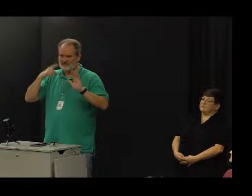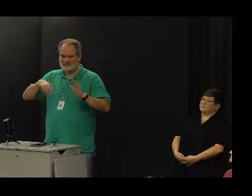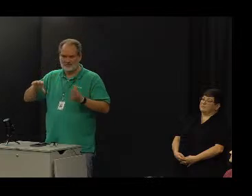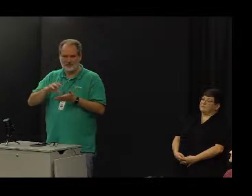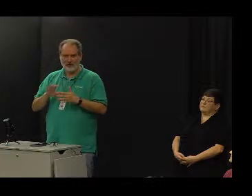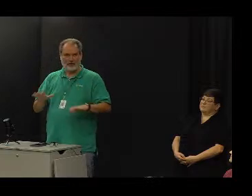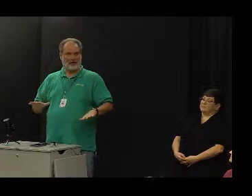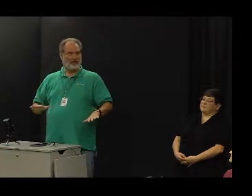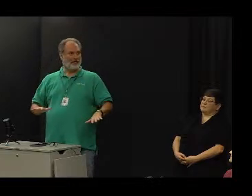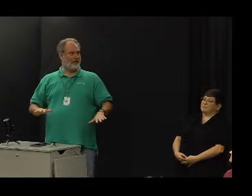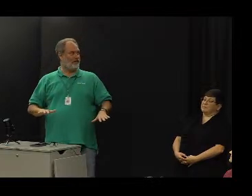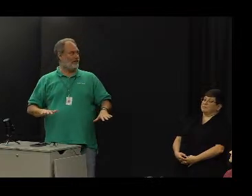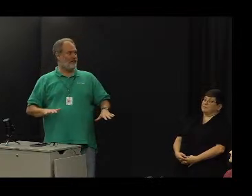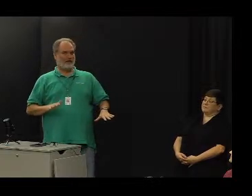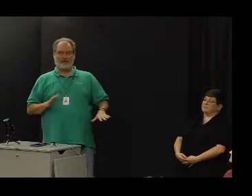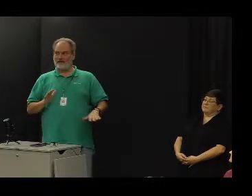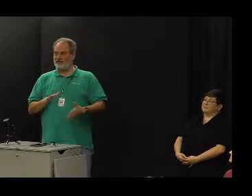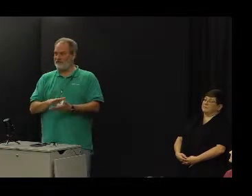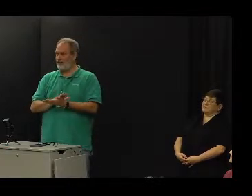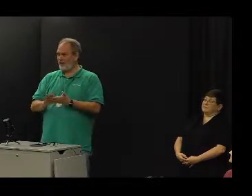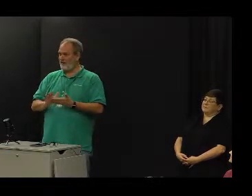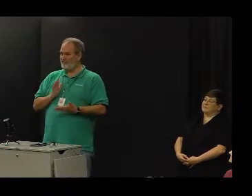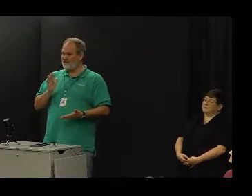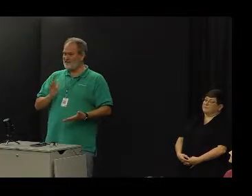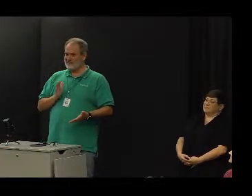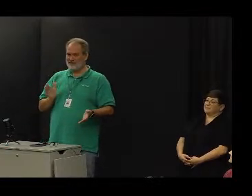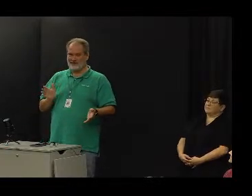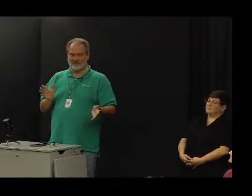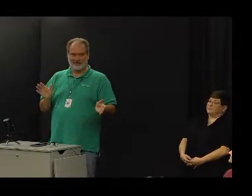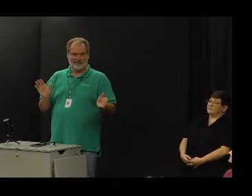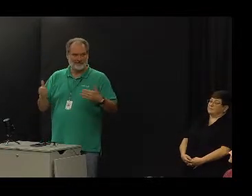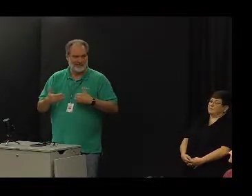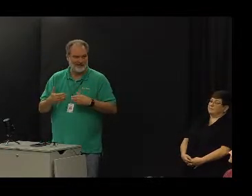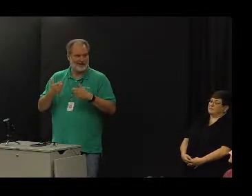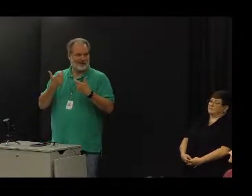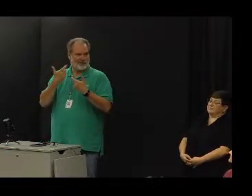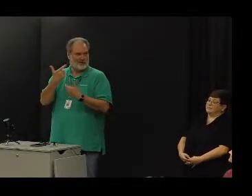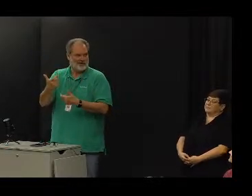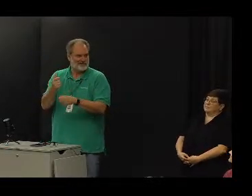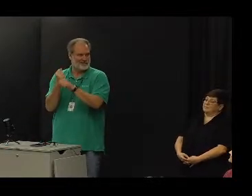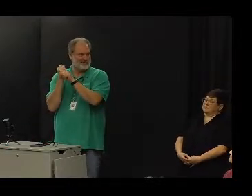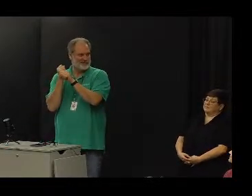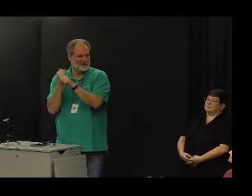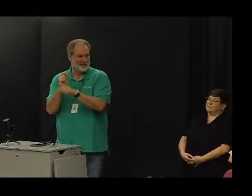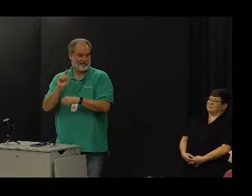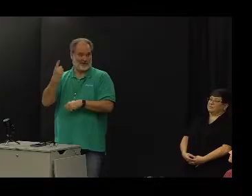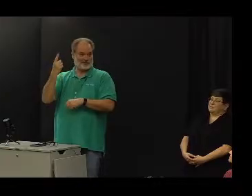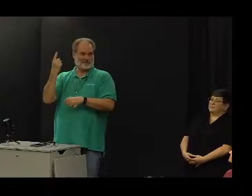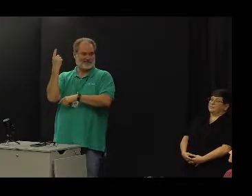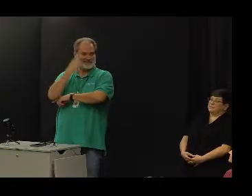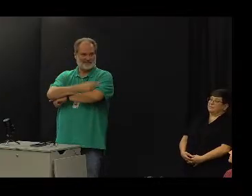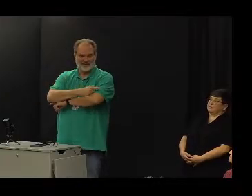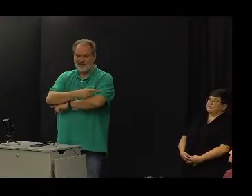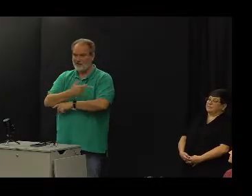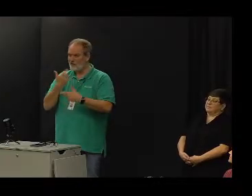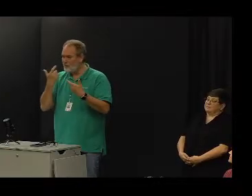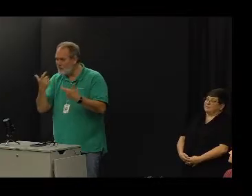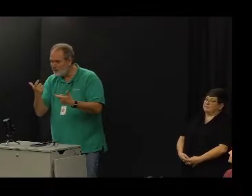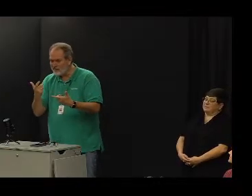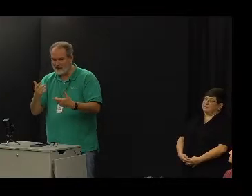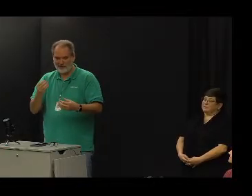and we had a phenomenal experience. It was such a nice, fancy place. We were in awe. That